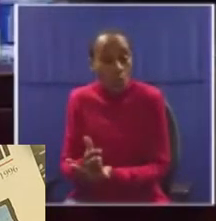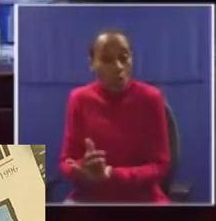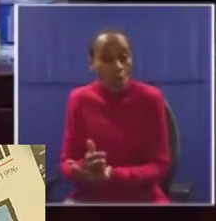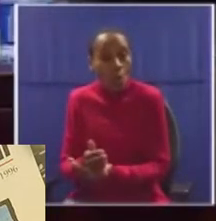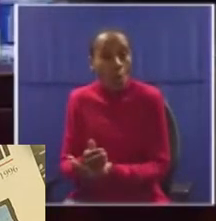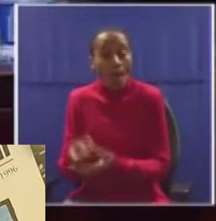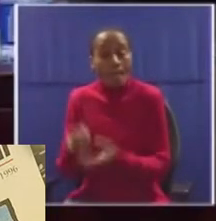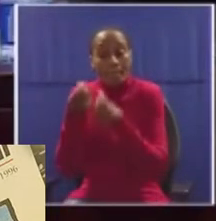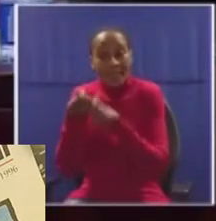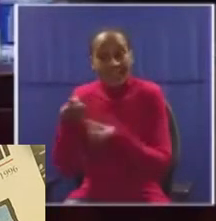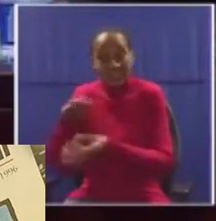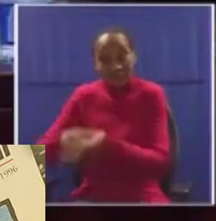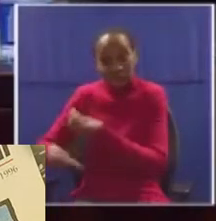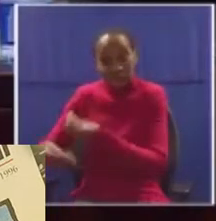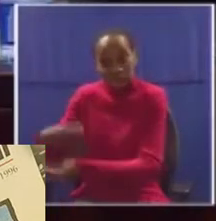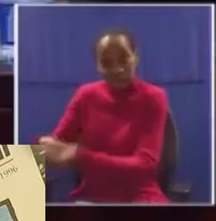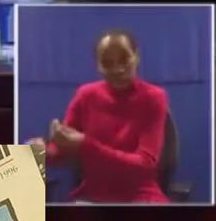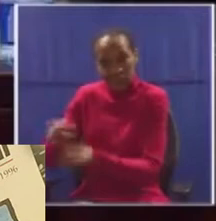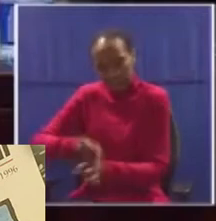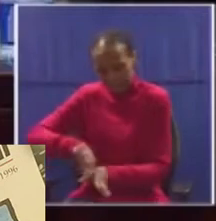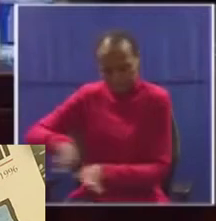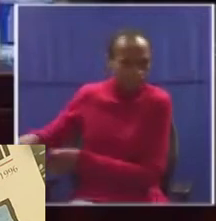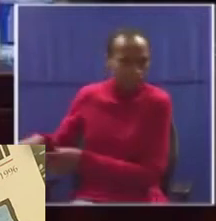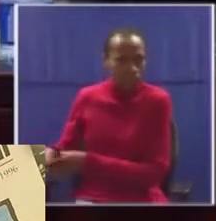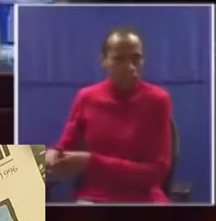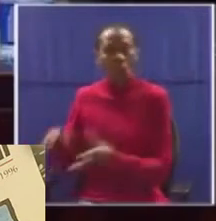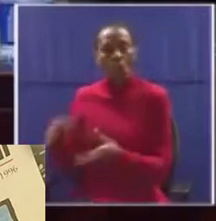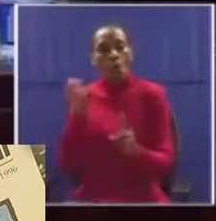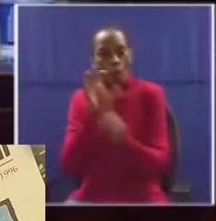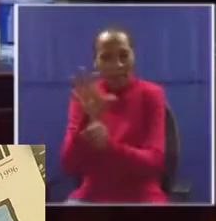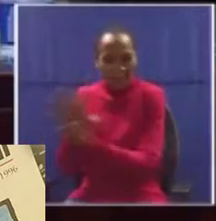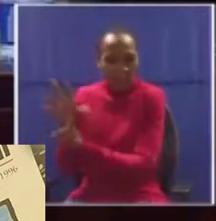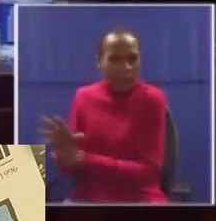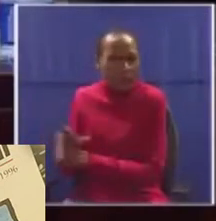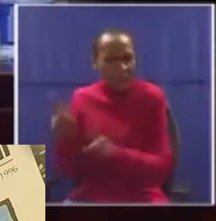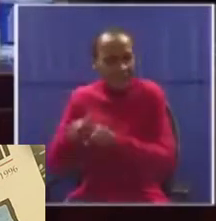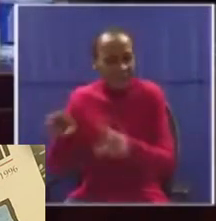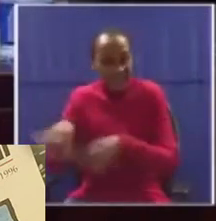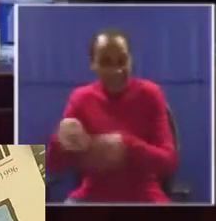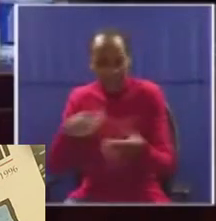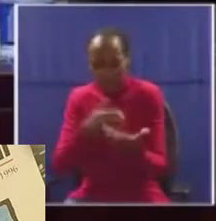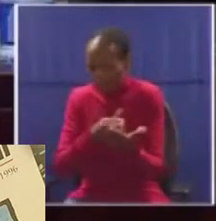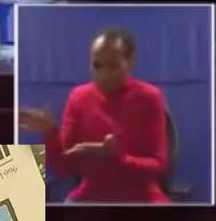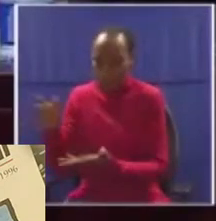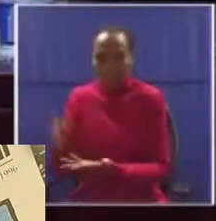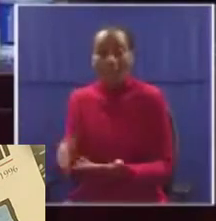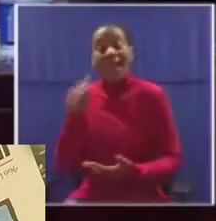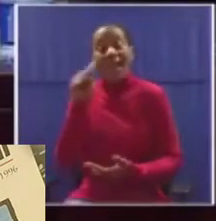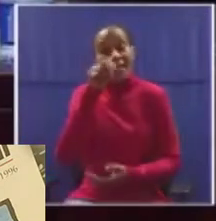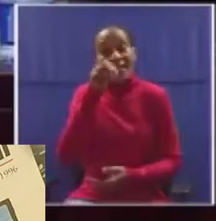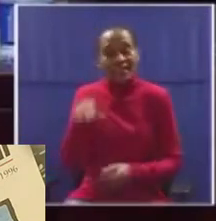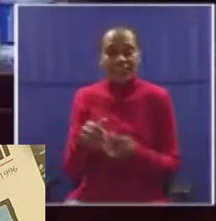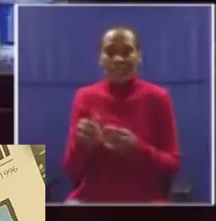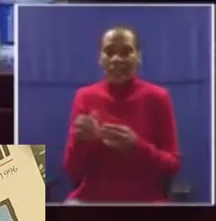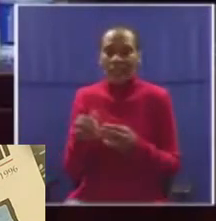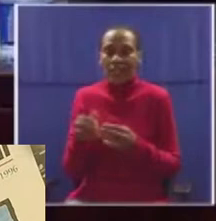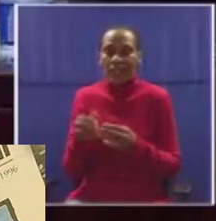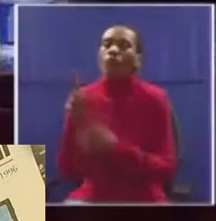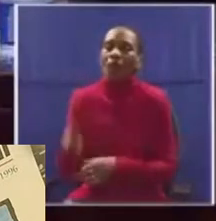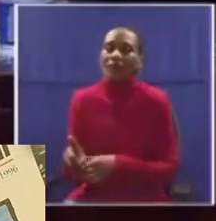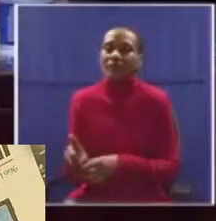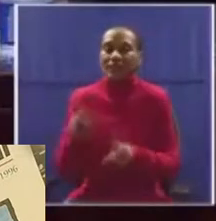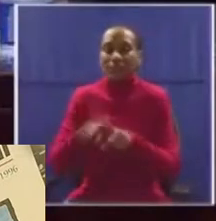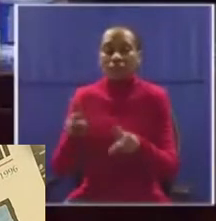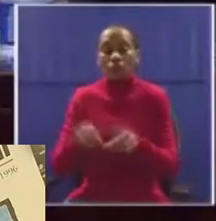laundering laws and counter-terrorism financing the AC drove the initiative with